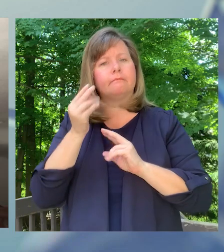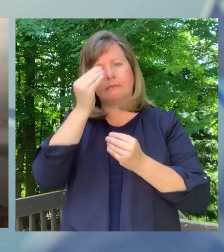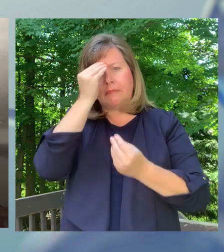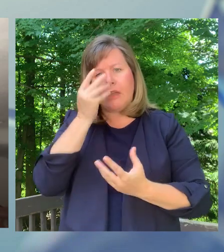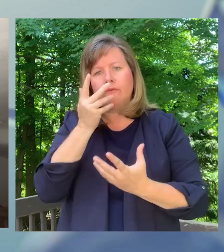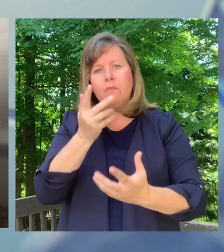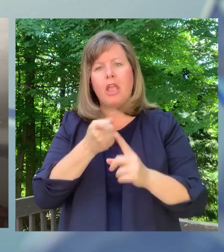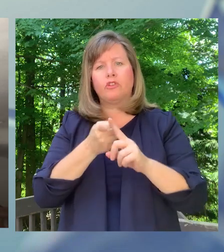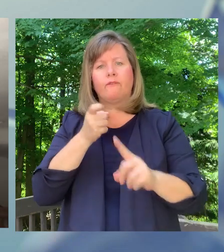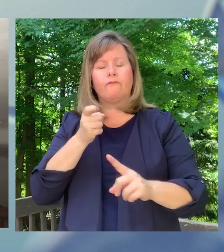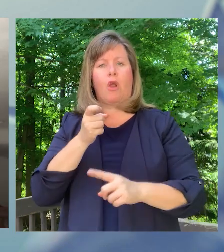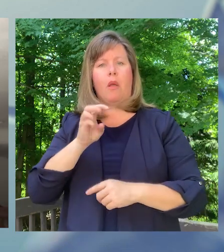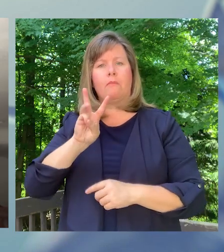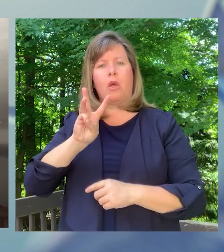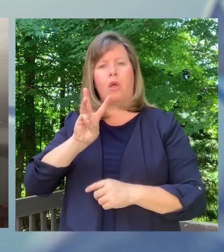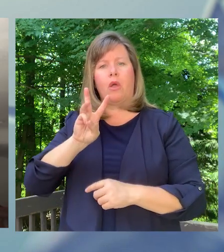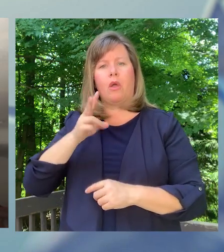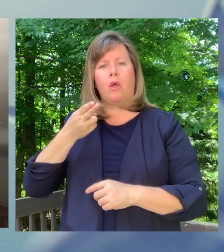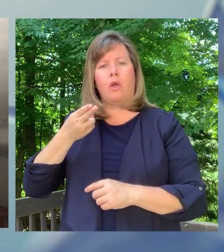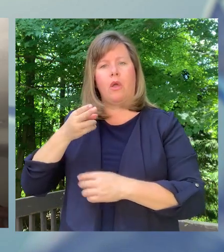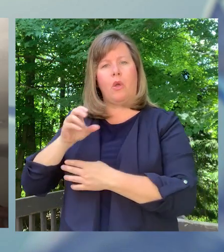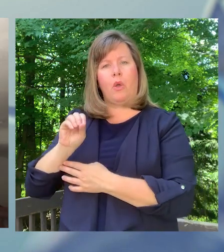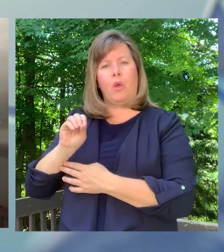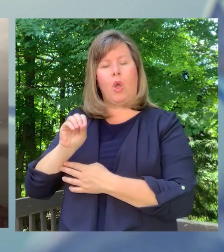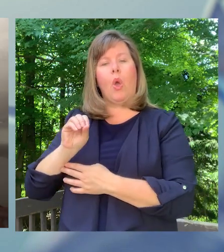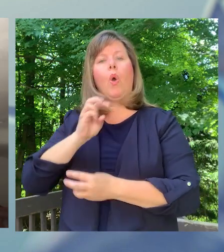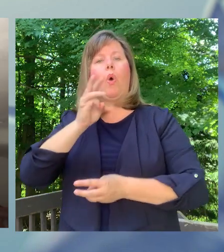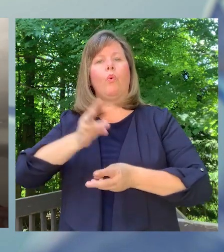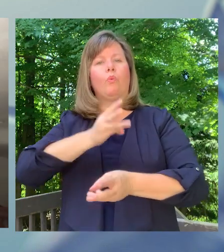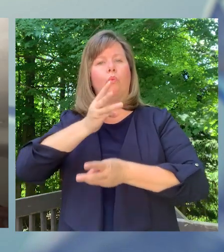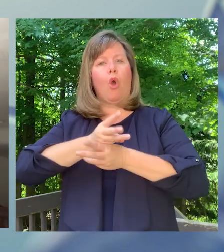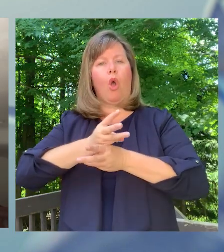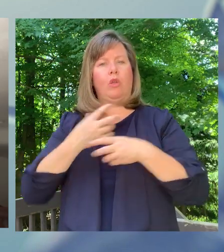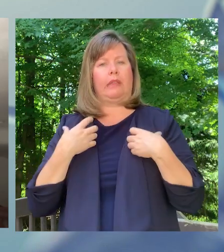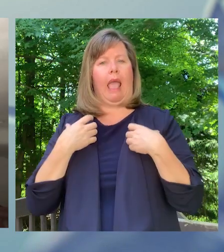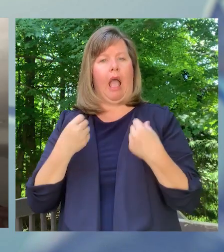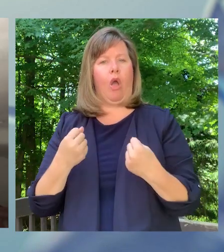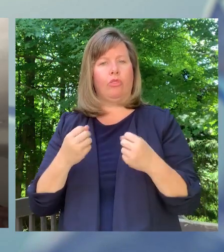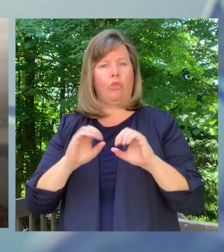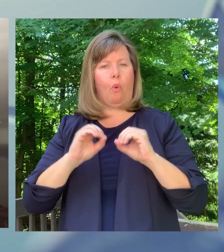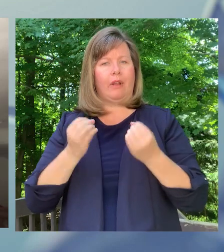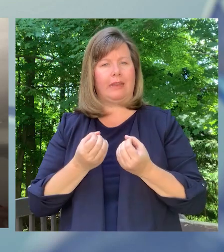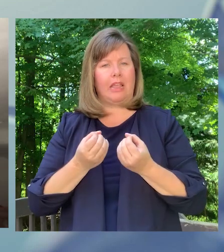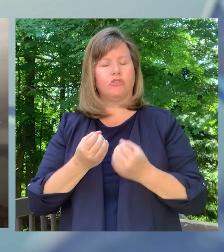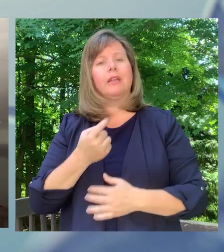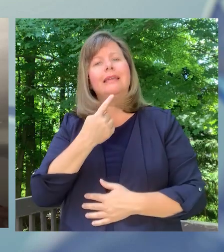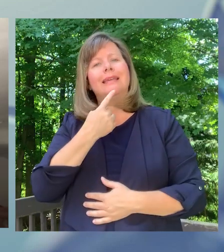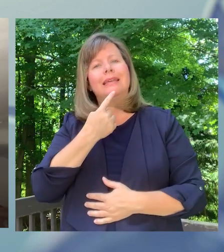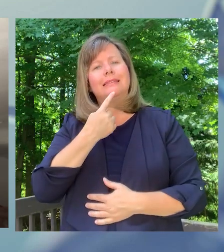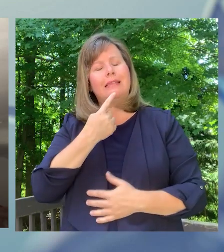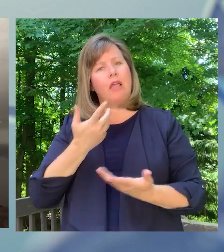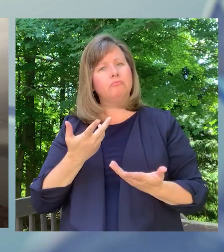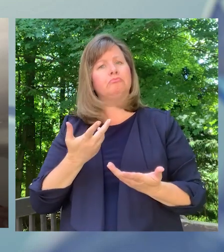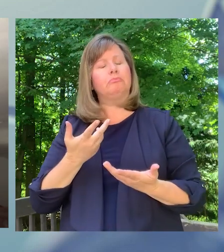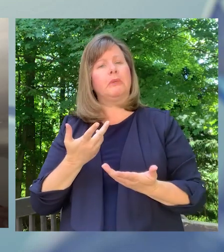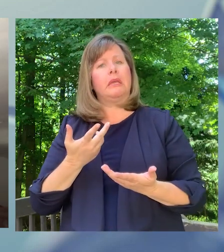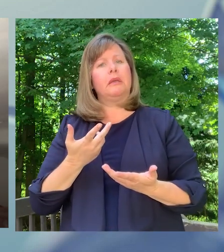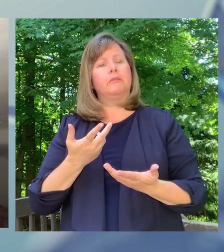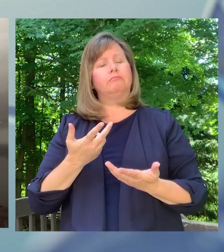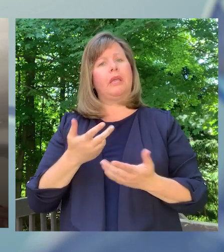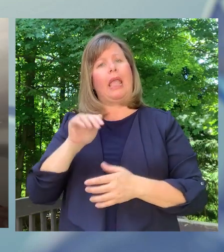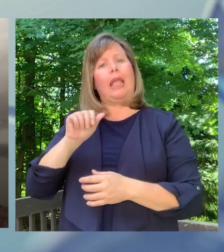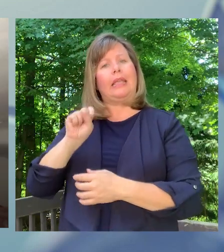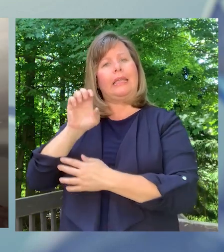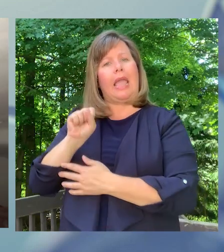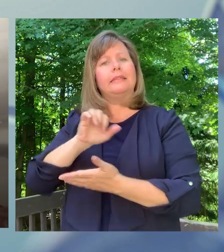And I think a lot of us were surprised by the headline that said that asymptomatic cases of COVID-19 are